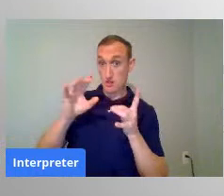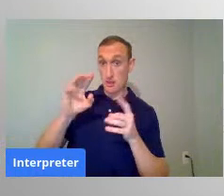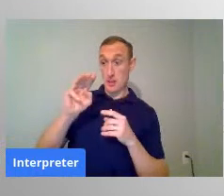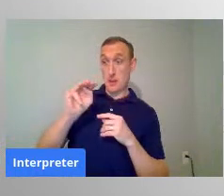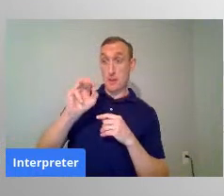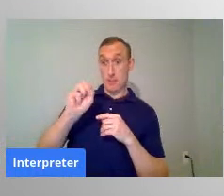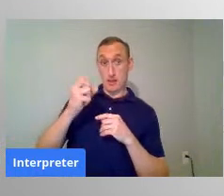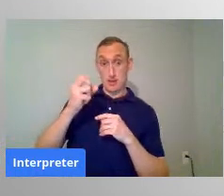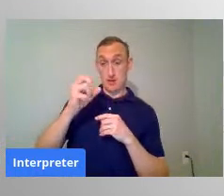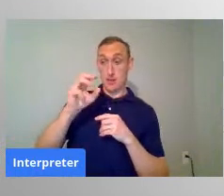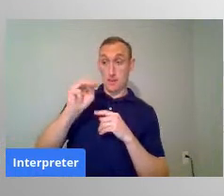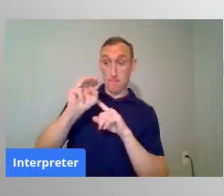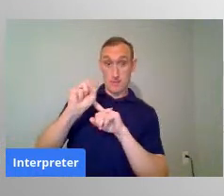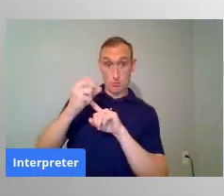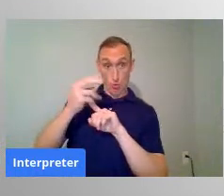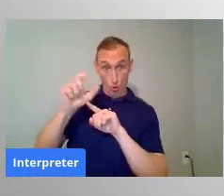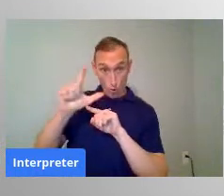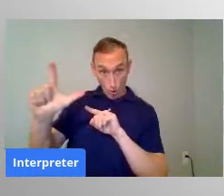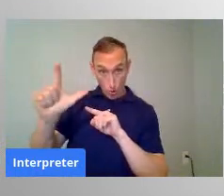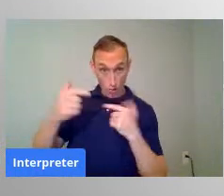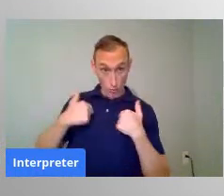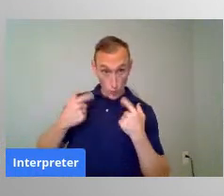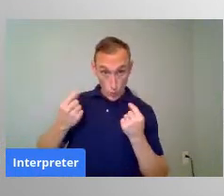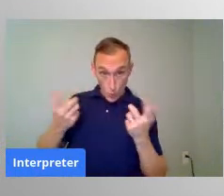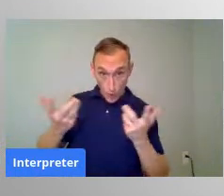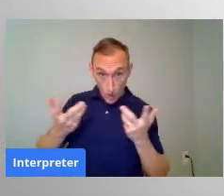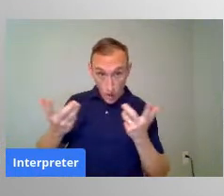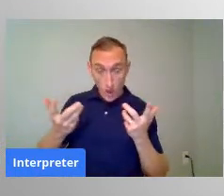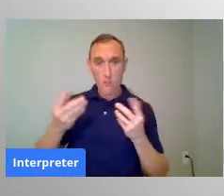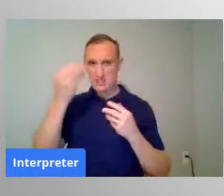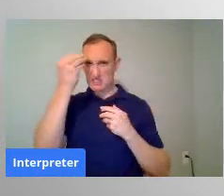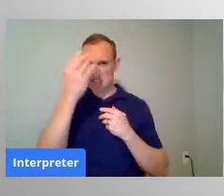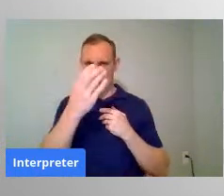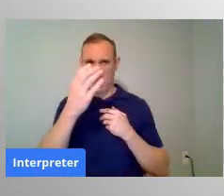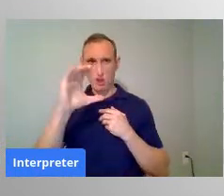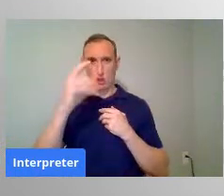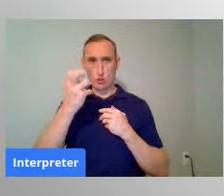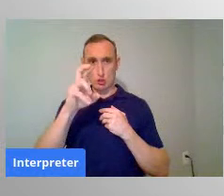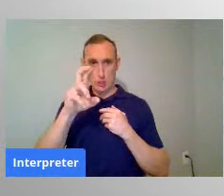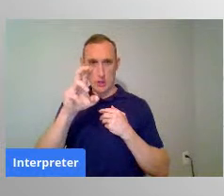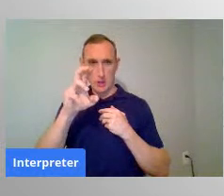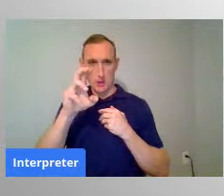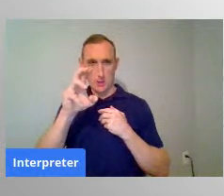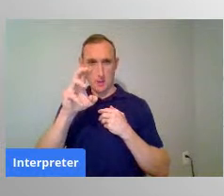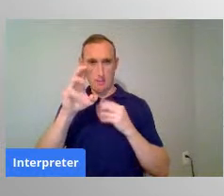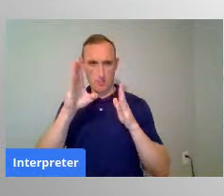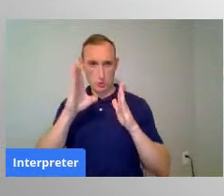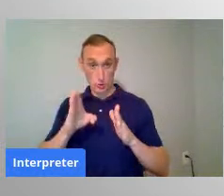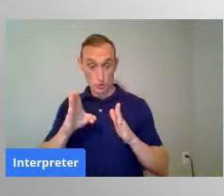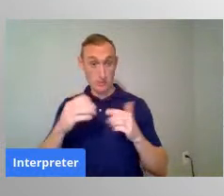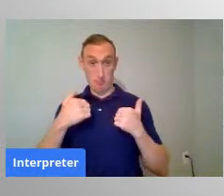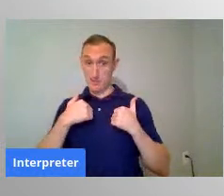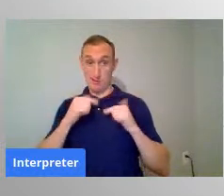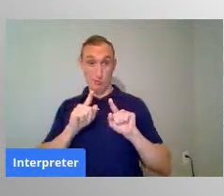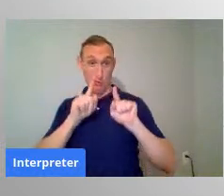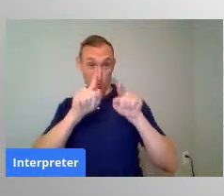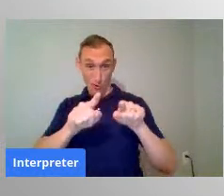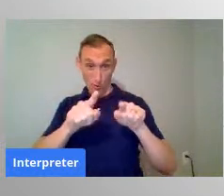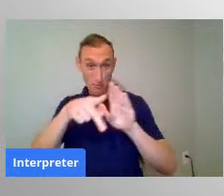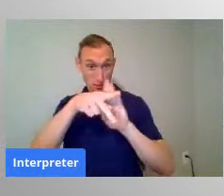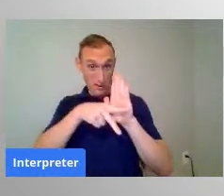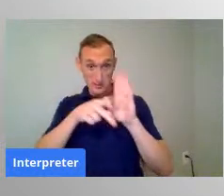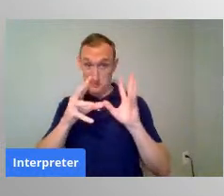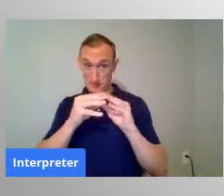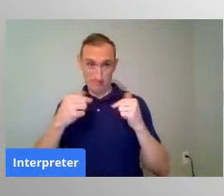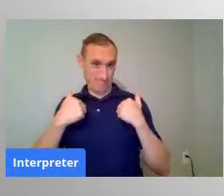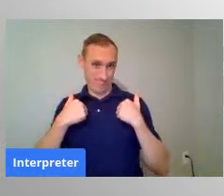just being upfront, and I'm gonna tell the chairperson, Dr. Yeager, I will not be attending the policy meeting, and so